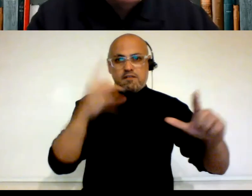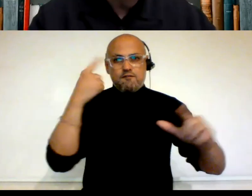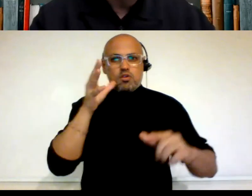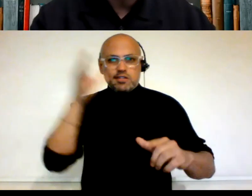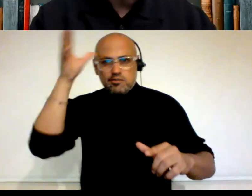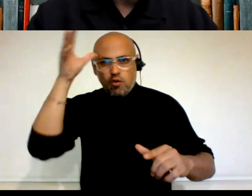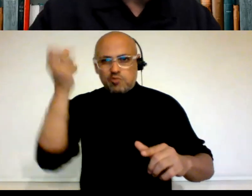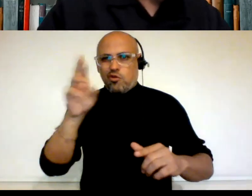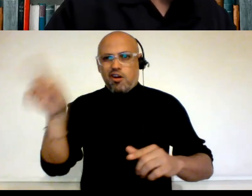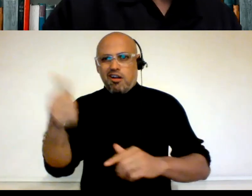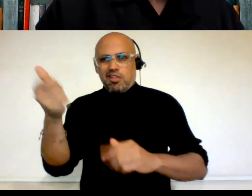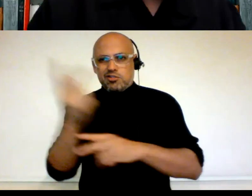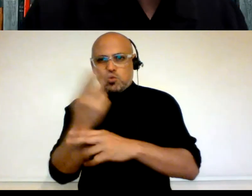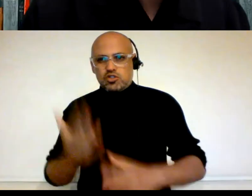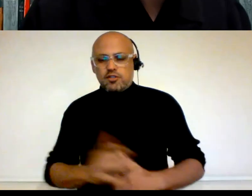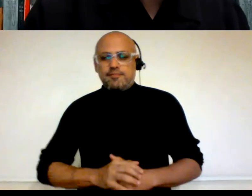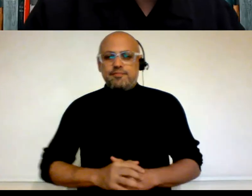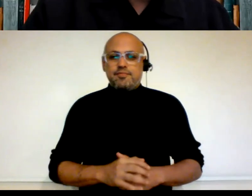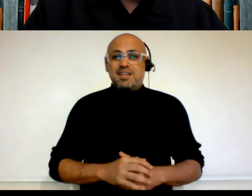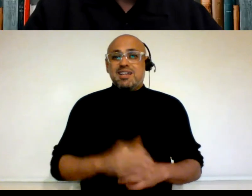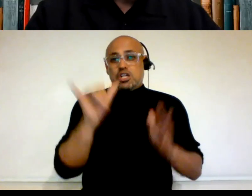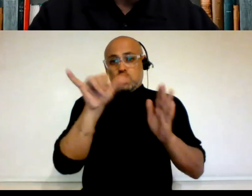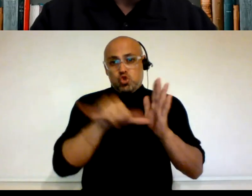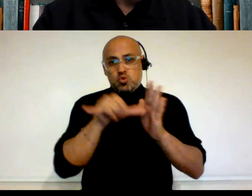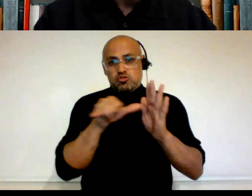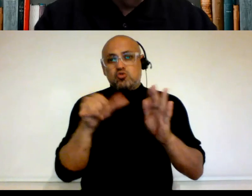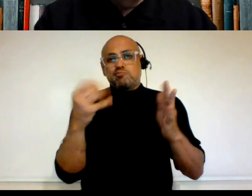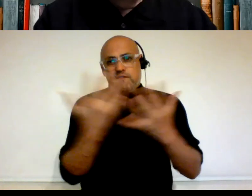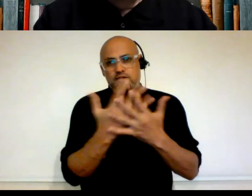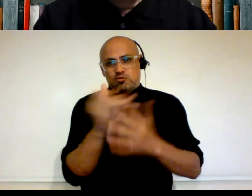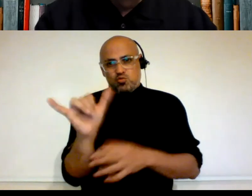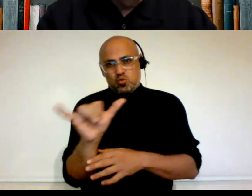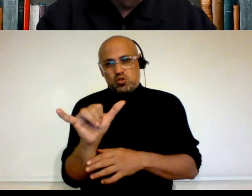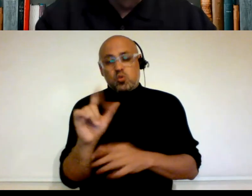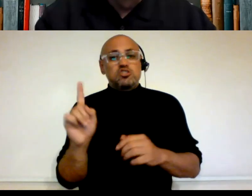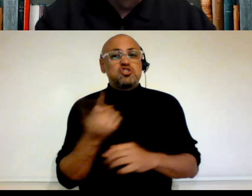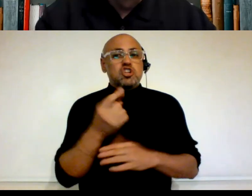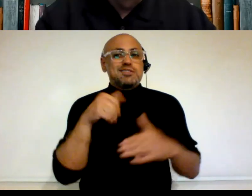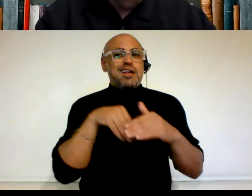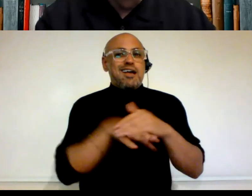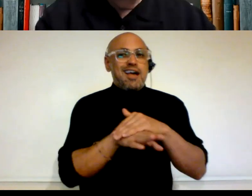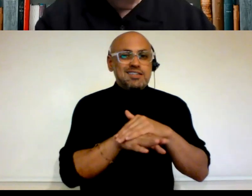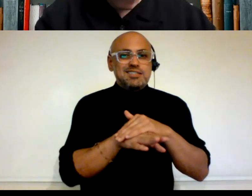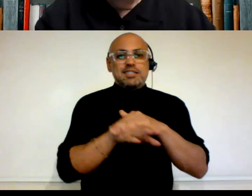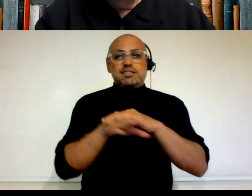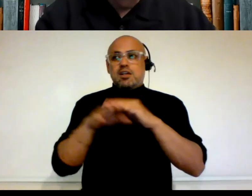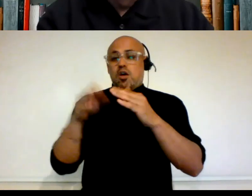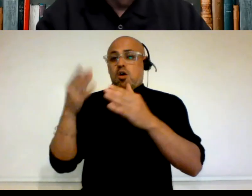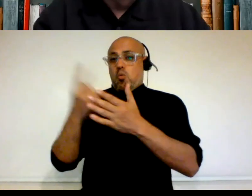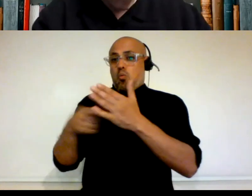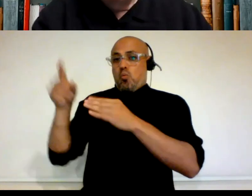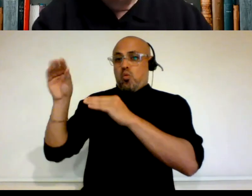usage. And even in the YouTube, we are filtering them to just access to the instructional